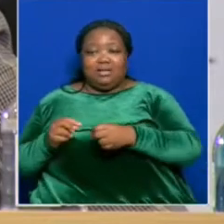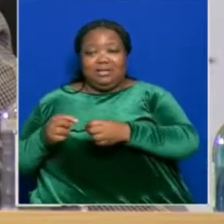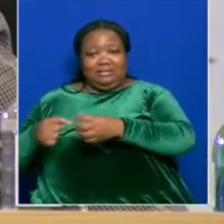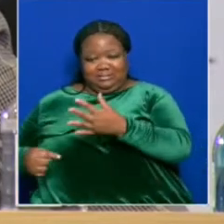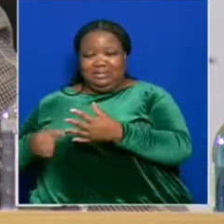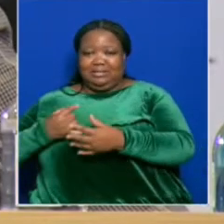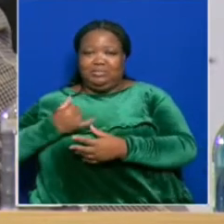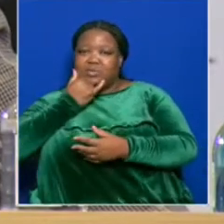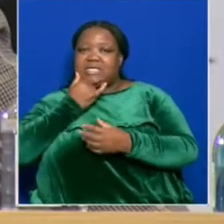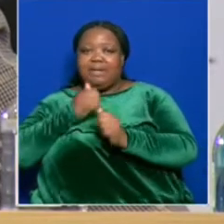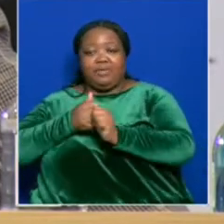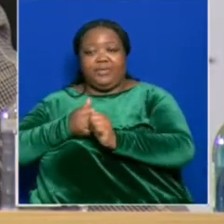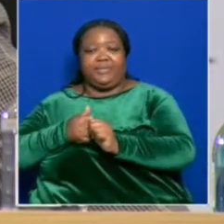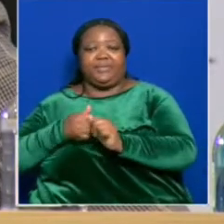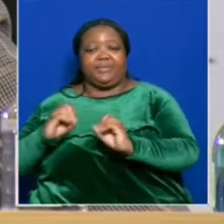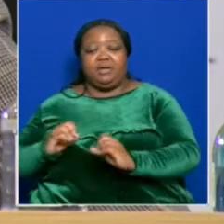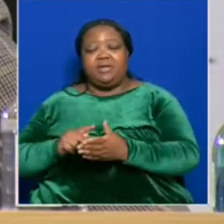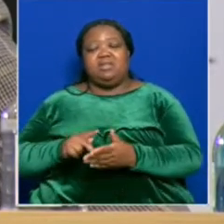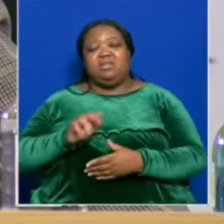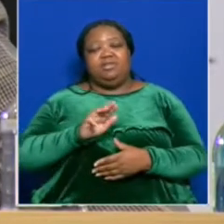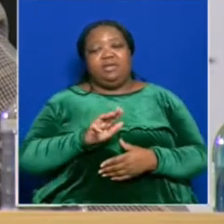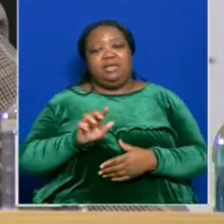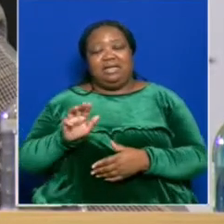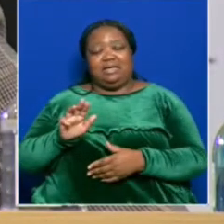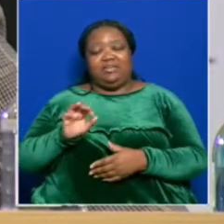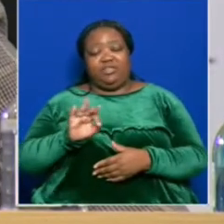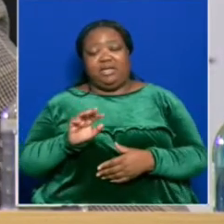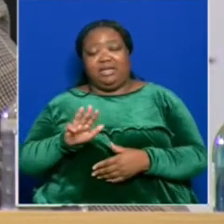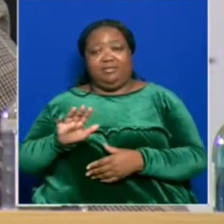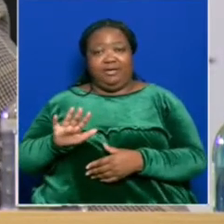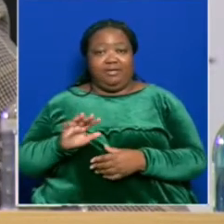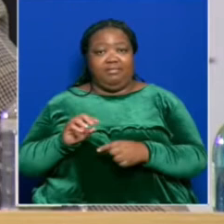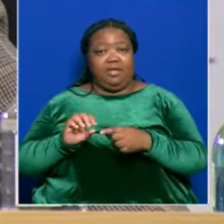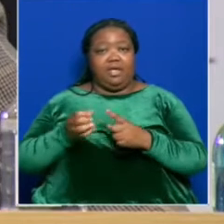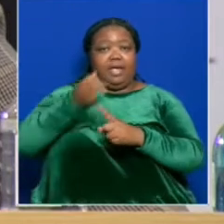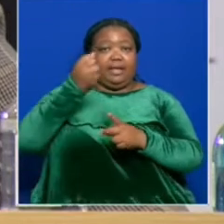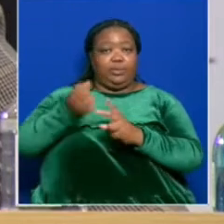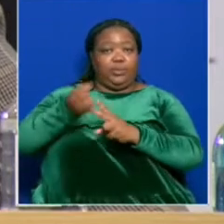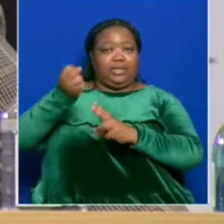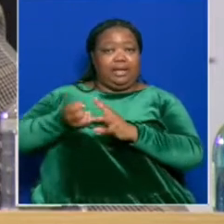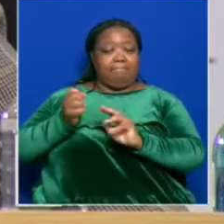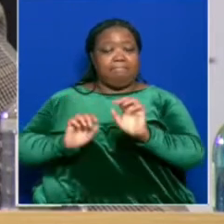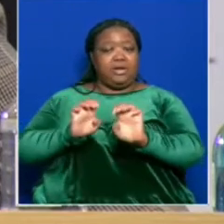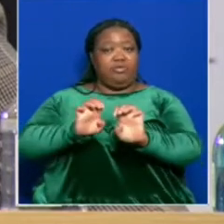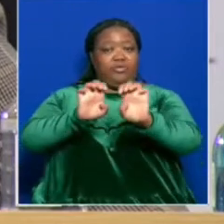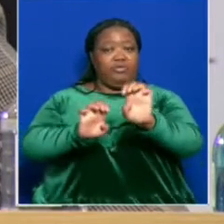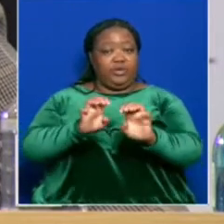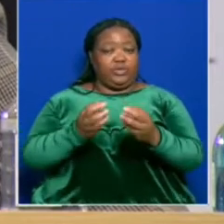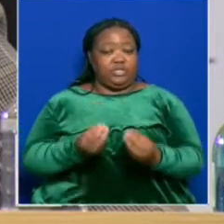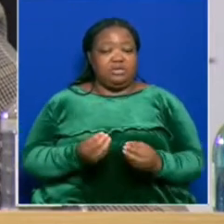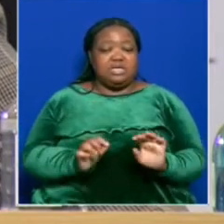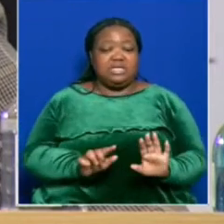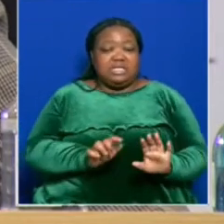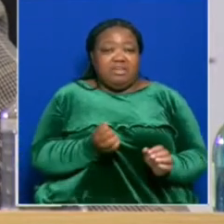on 11.11, they provide an outcome of evaluation that the following 7 bidders complied with stage 3